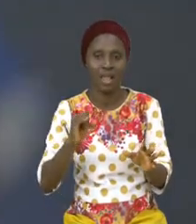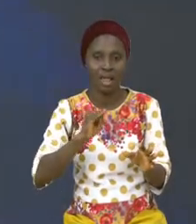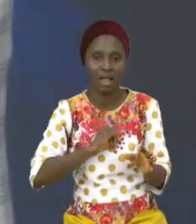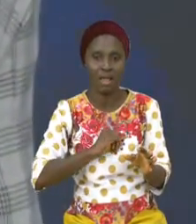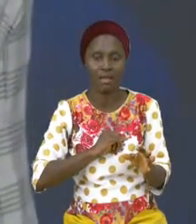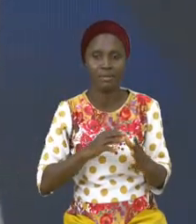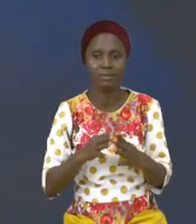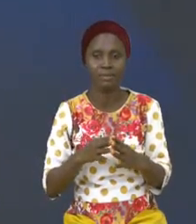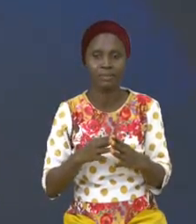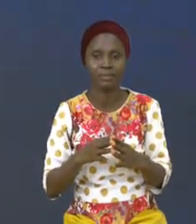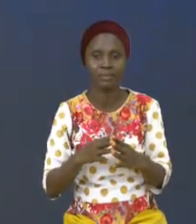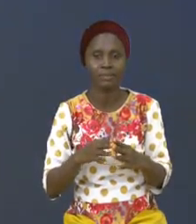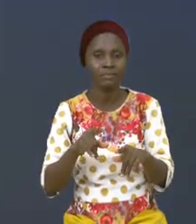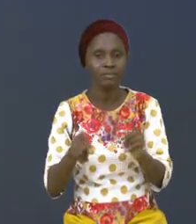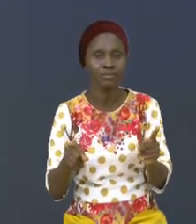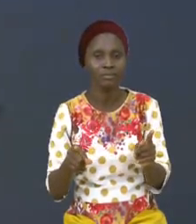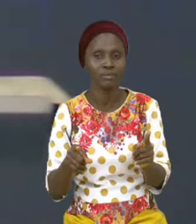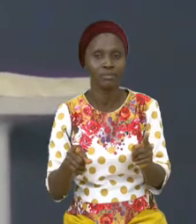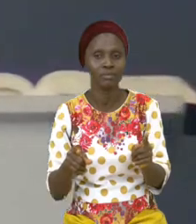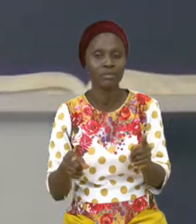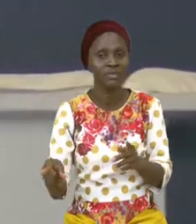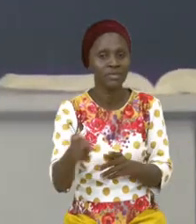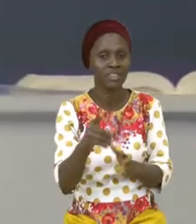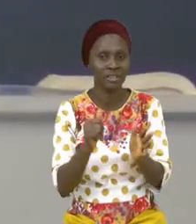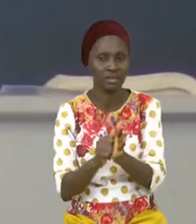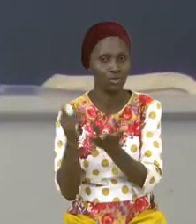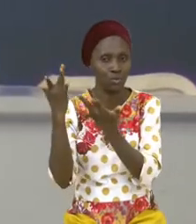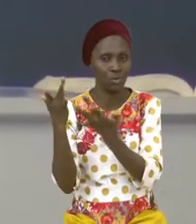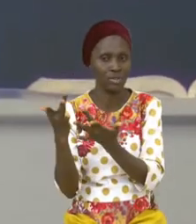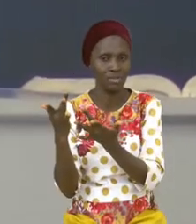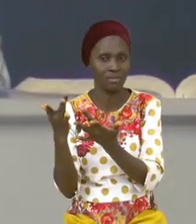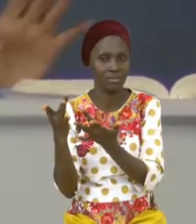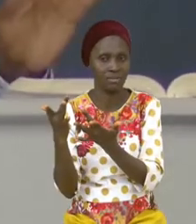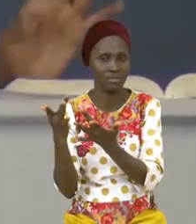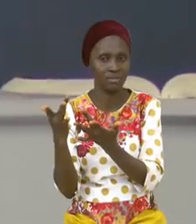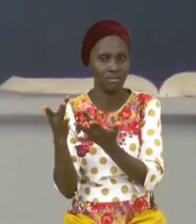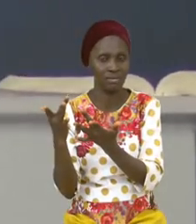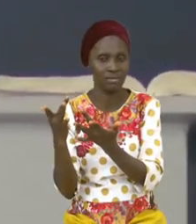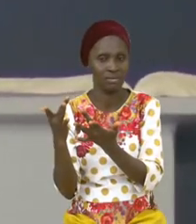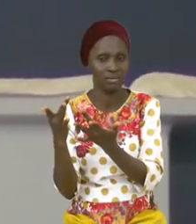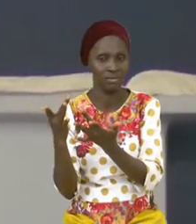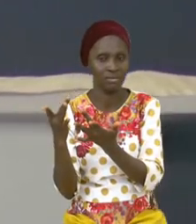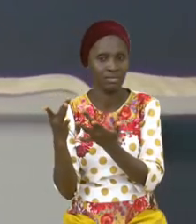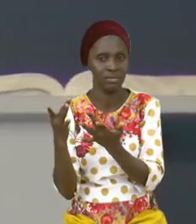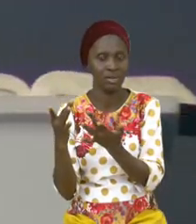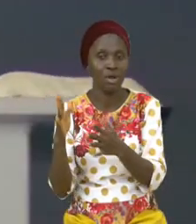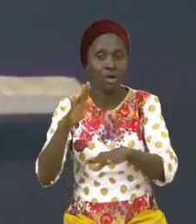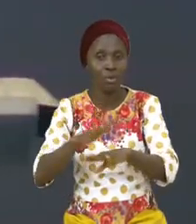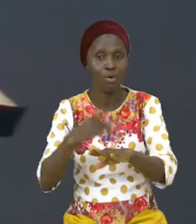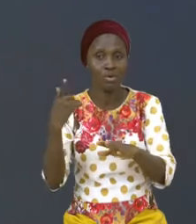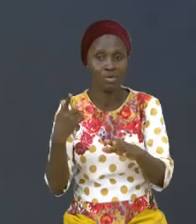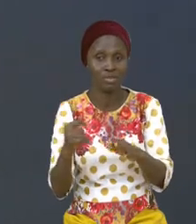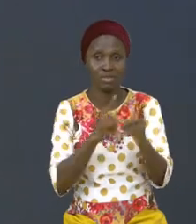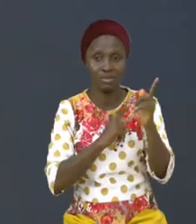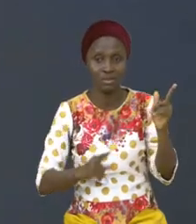bought the that wage upon the lord shall